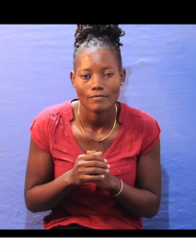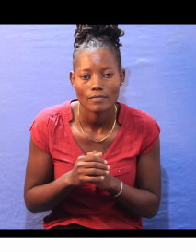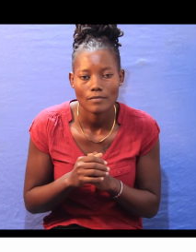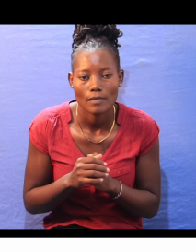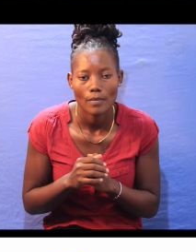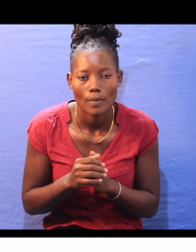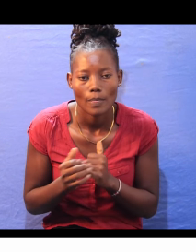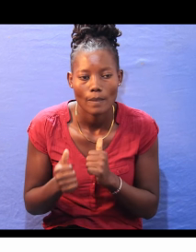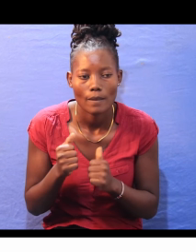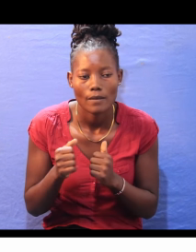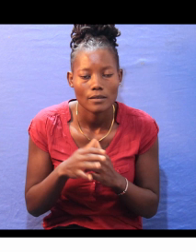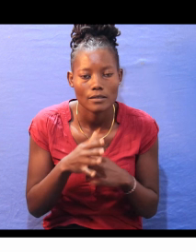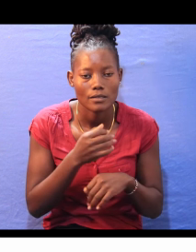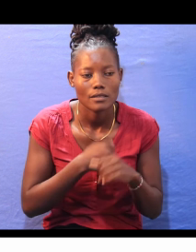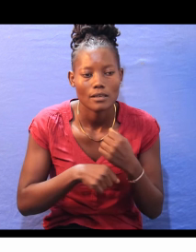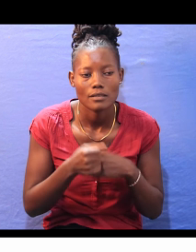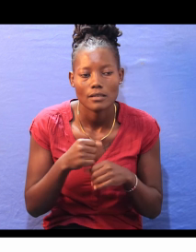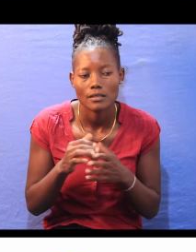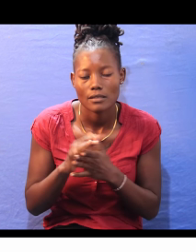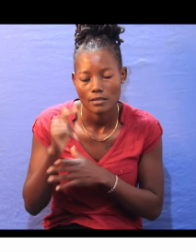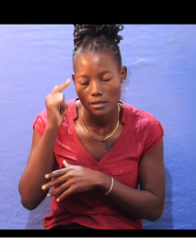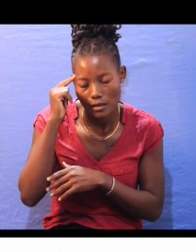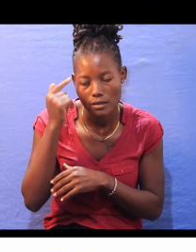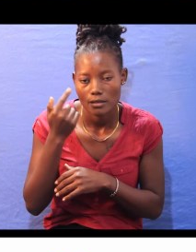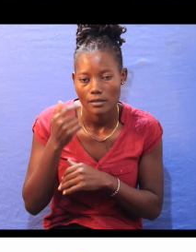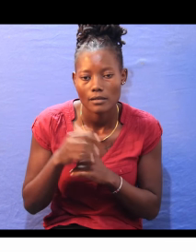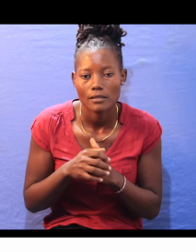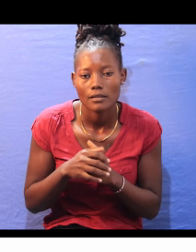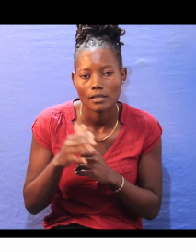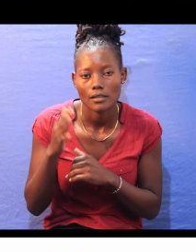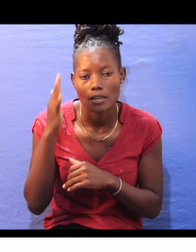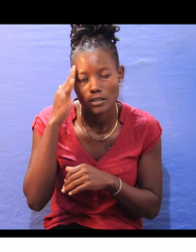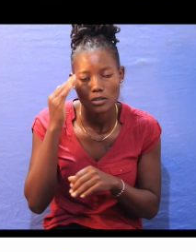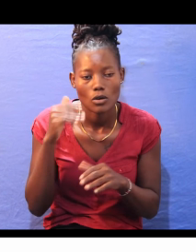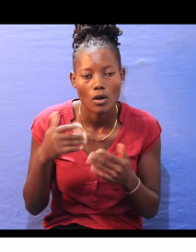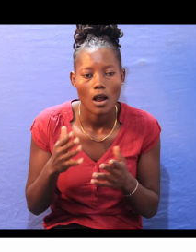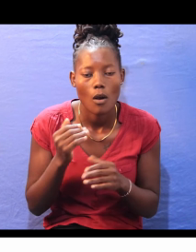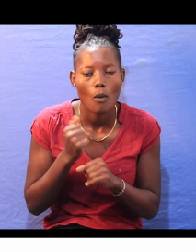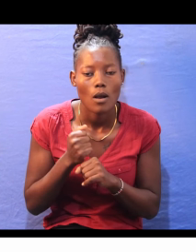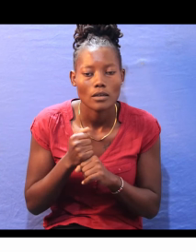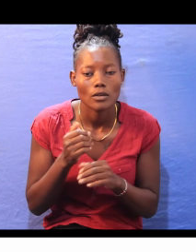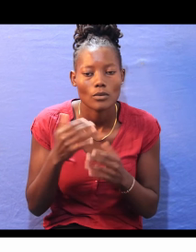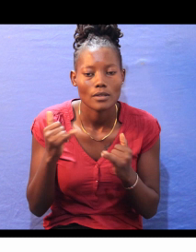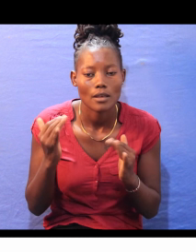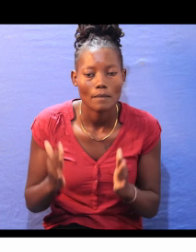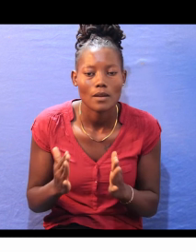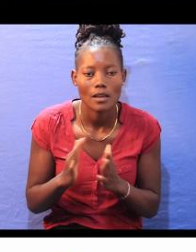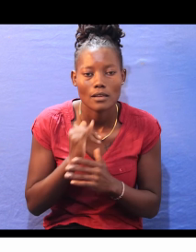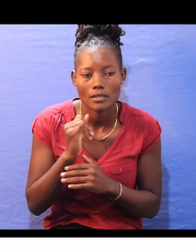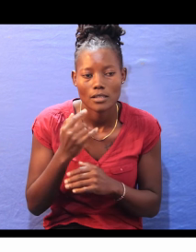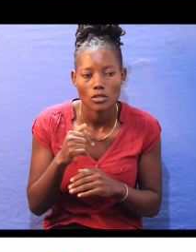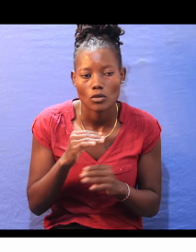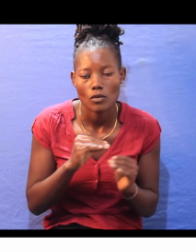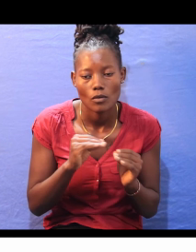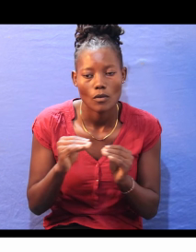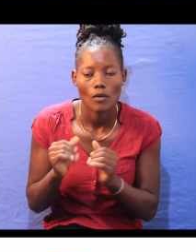is as far apart from weightlifting as you can get. And I love working with all those athletes. And we work with athletes of all ages